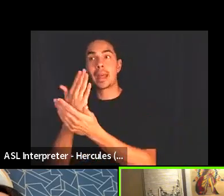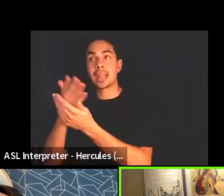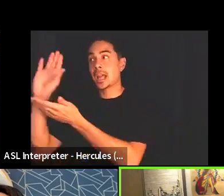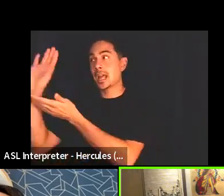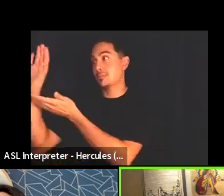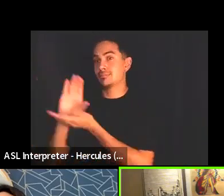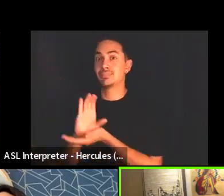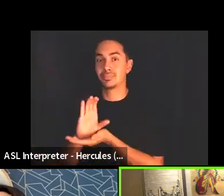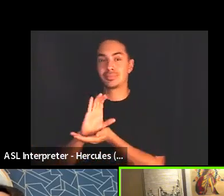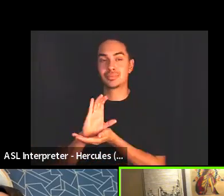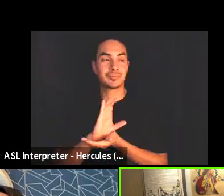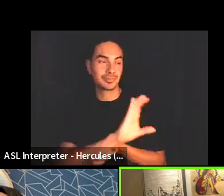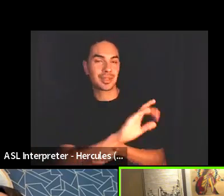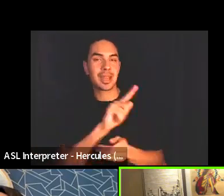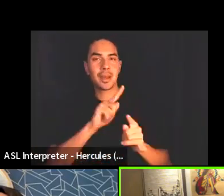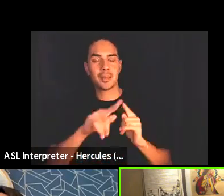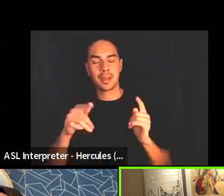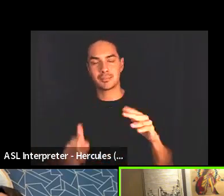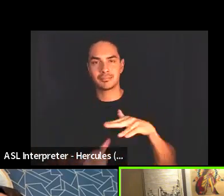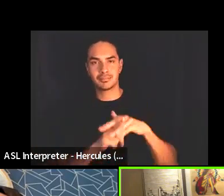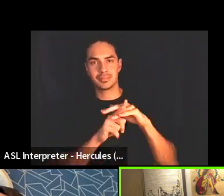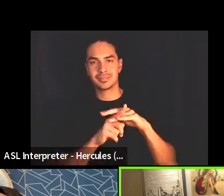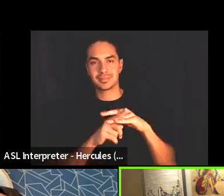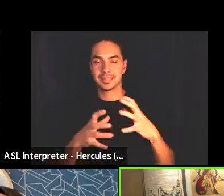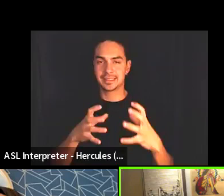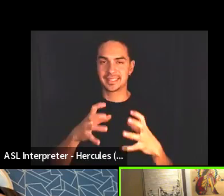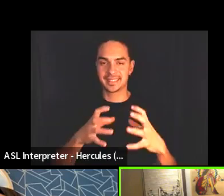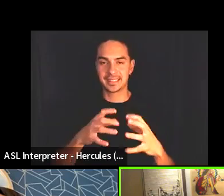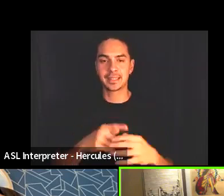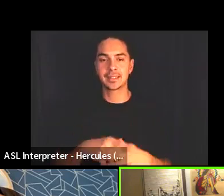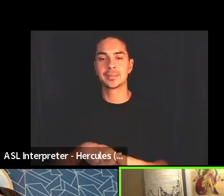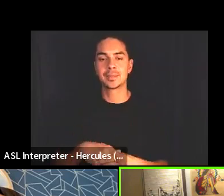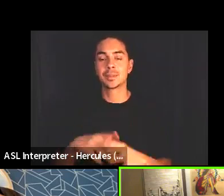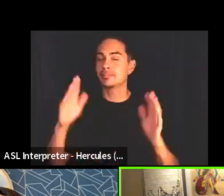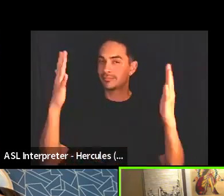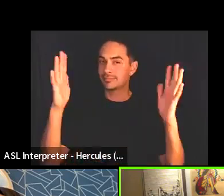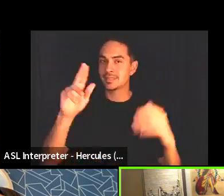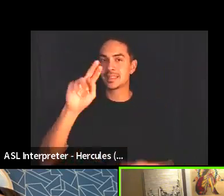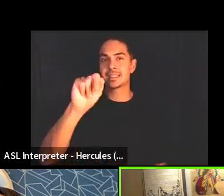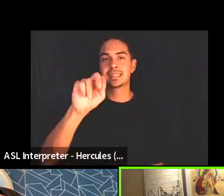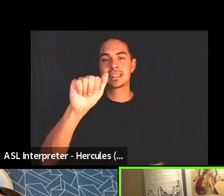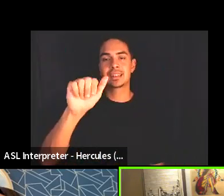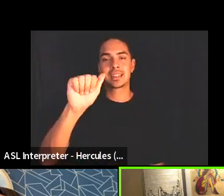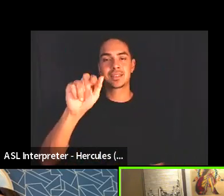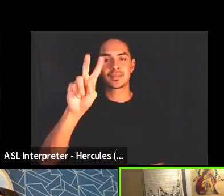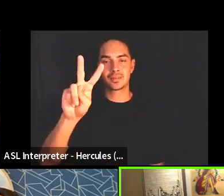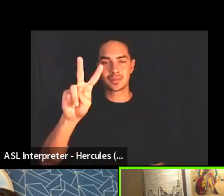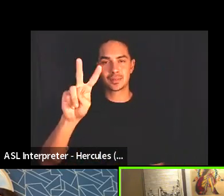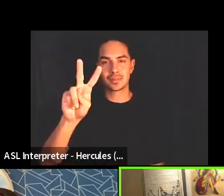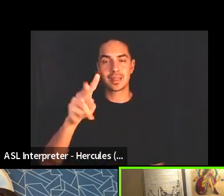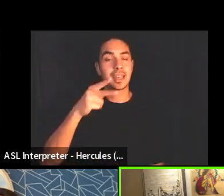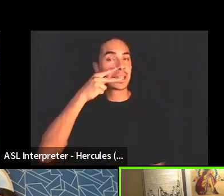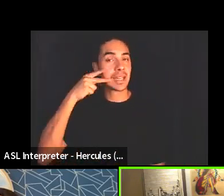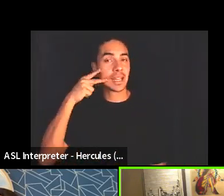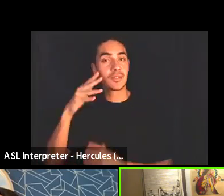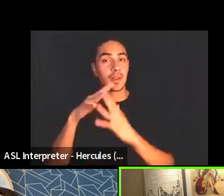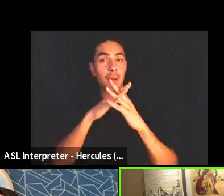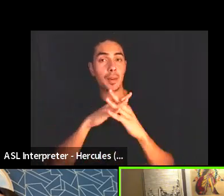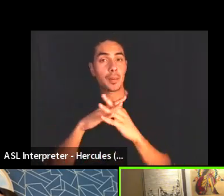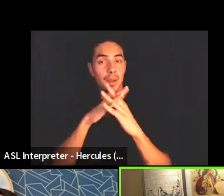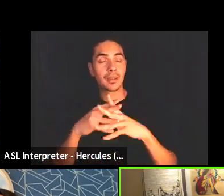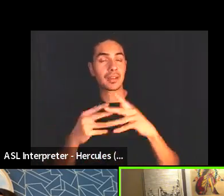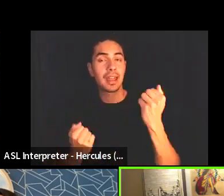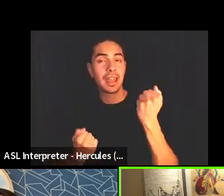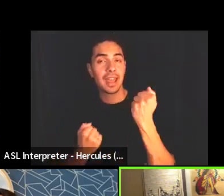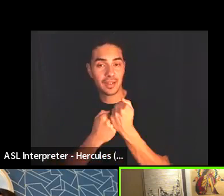to give a shout out to NAAAV, Native American Advocates Against Violence, that are in the South.